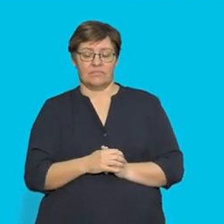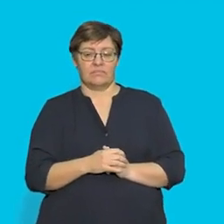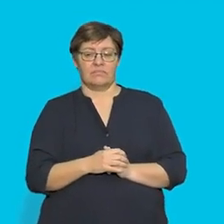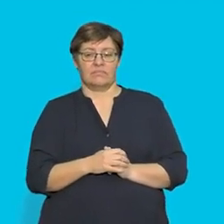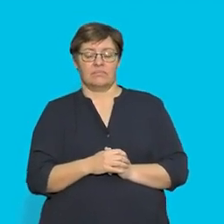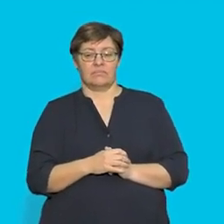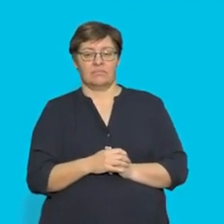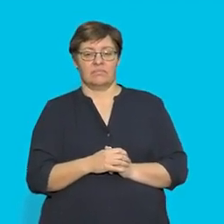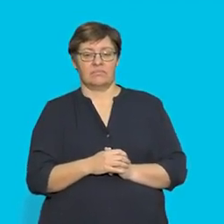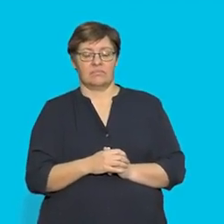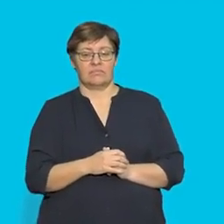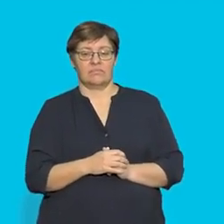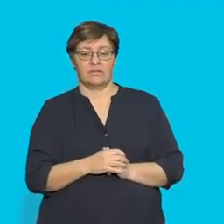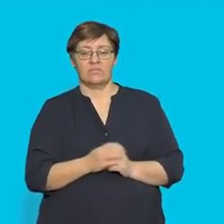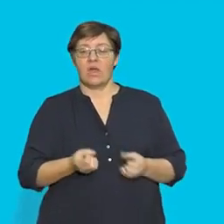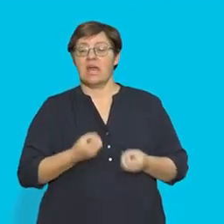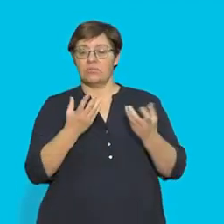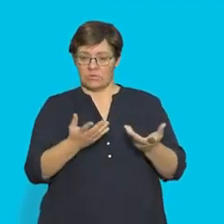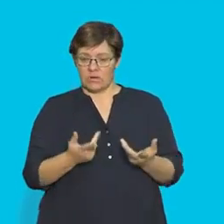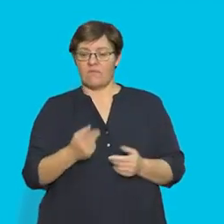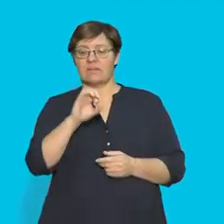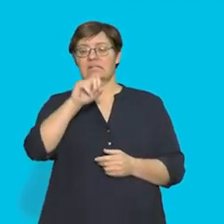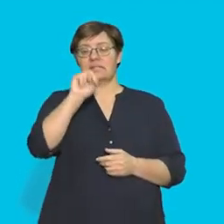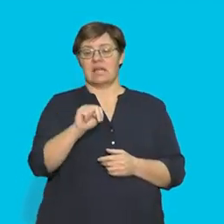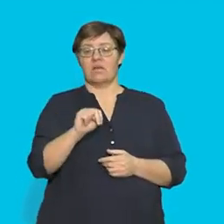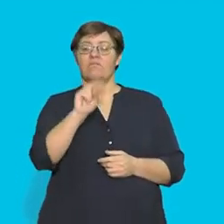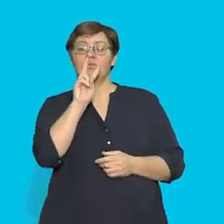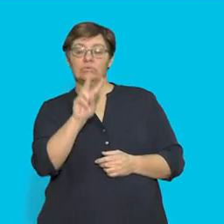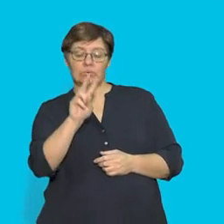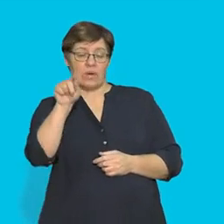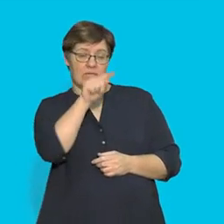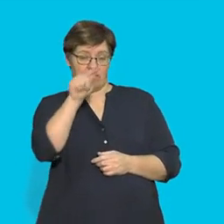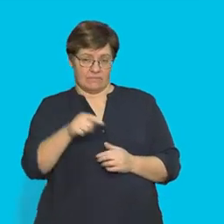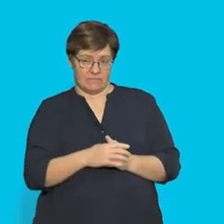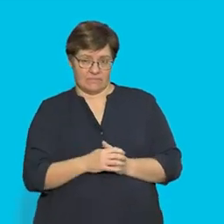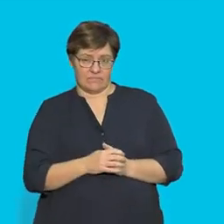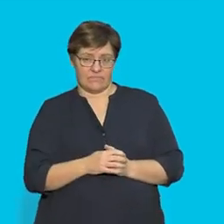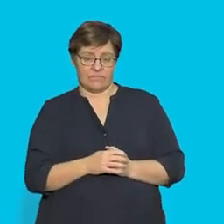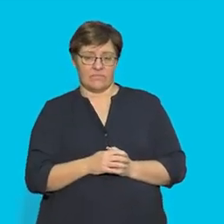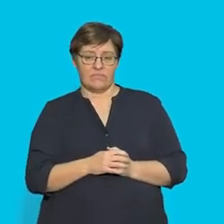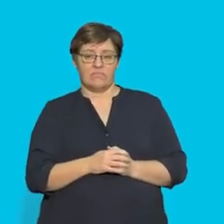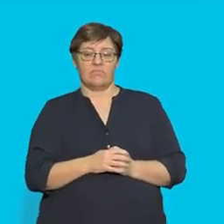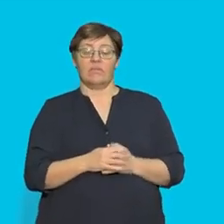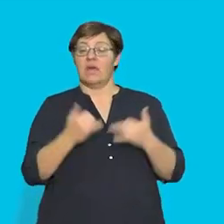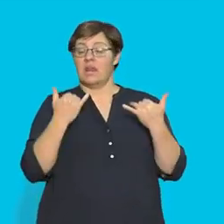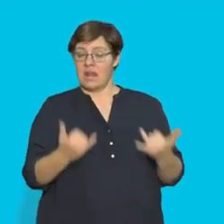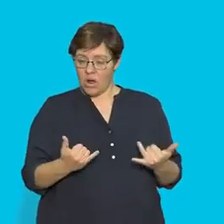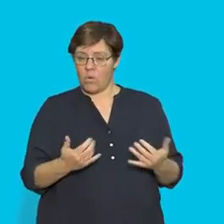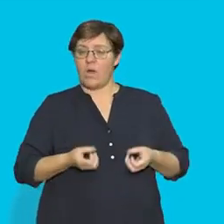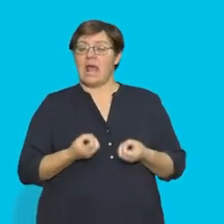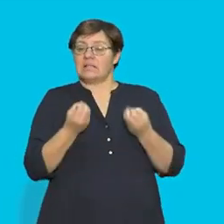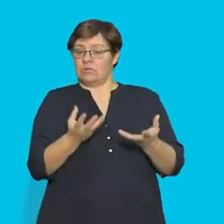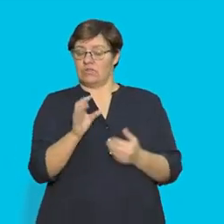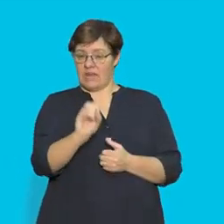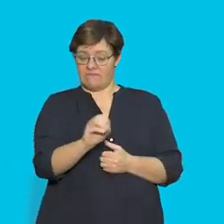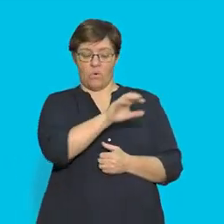so this whole expression is just going to become sine of 2 alpha. And okay, so now we